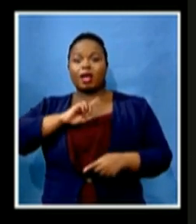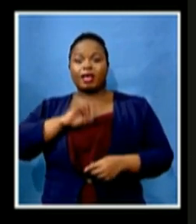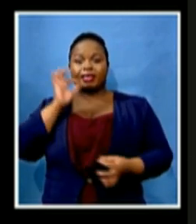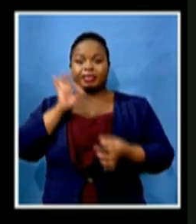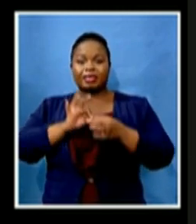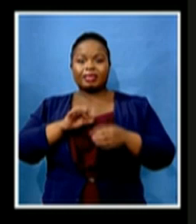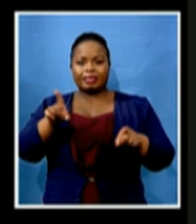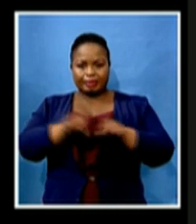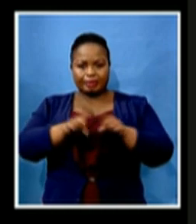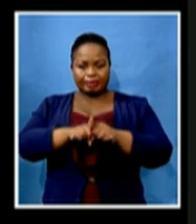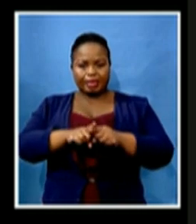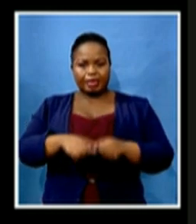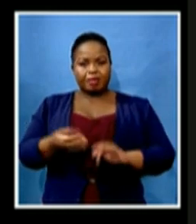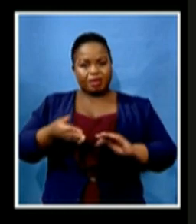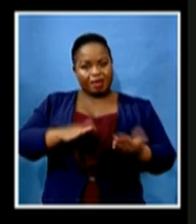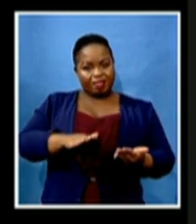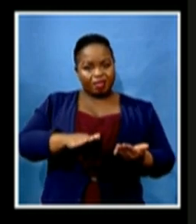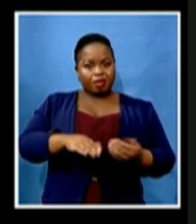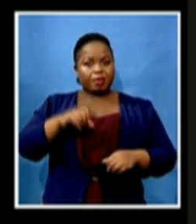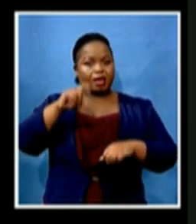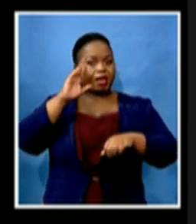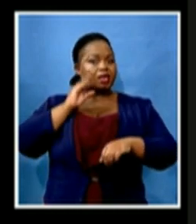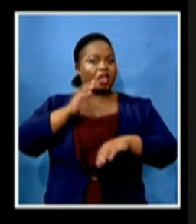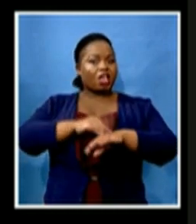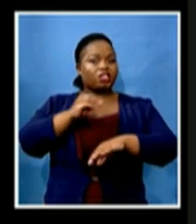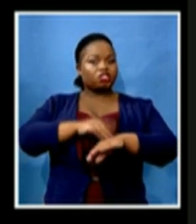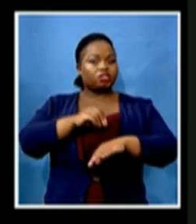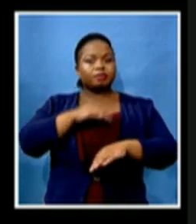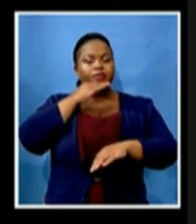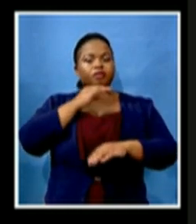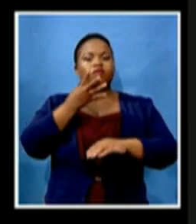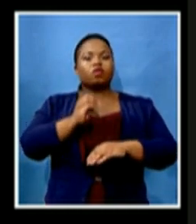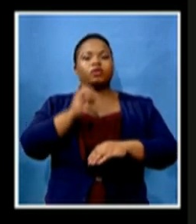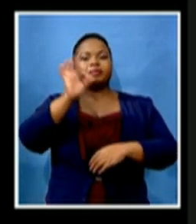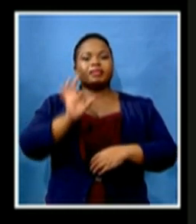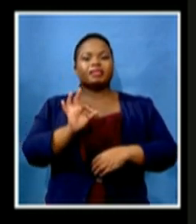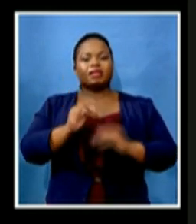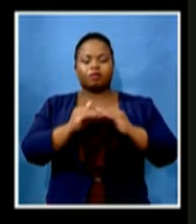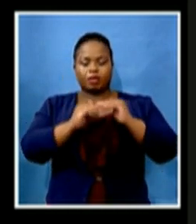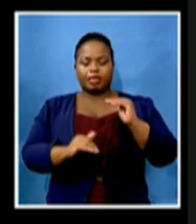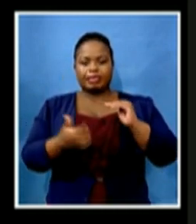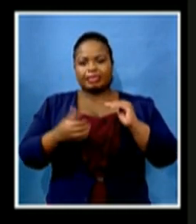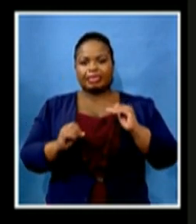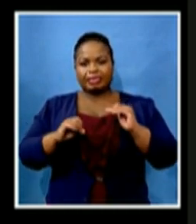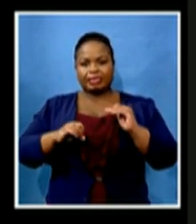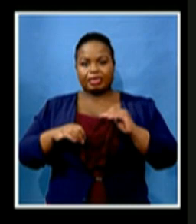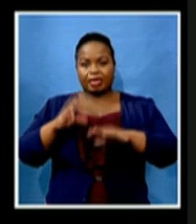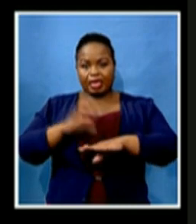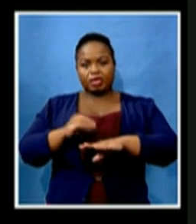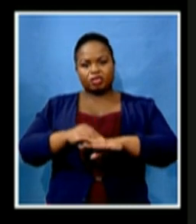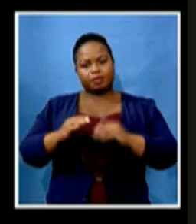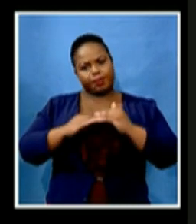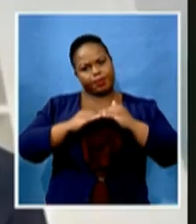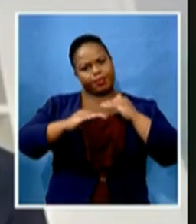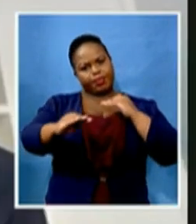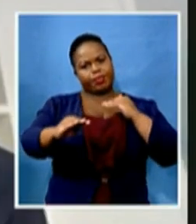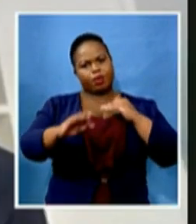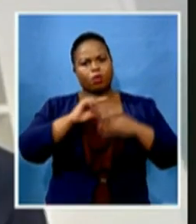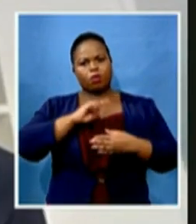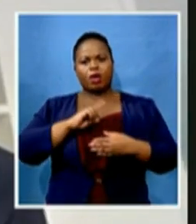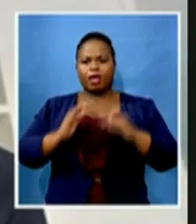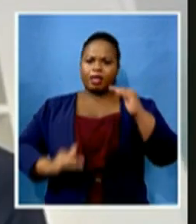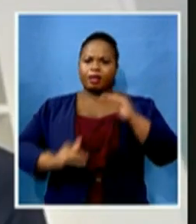meaning 40% below the age of 60. That has been very stable since the numbers hit 100 and is still stable